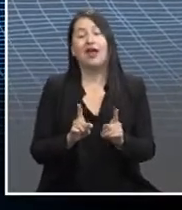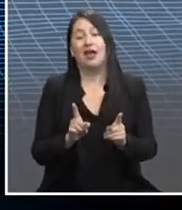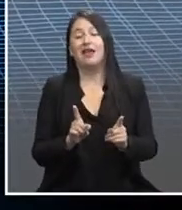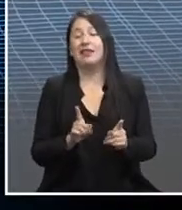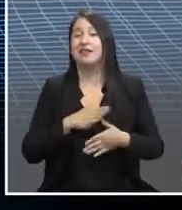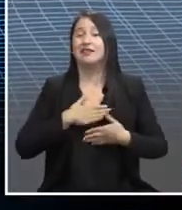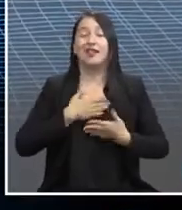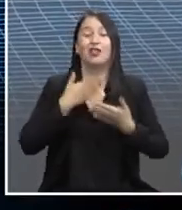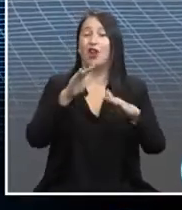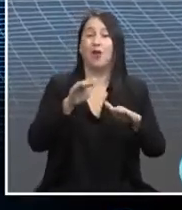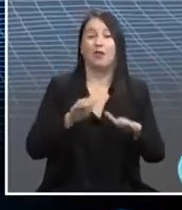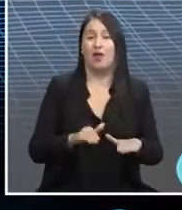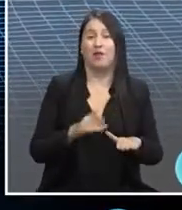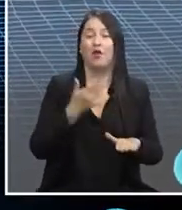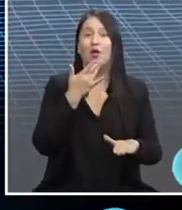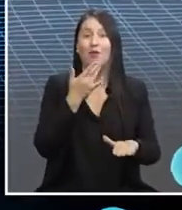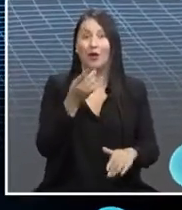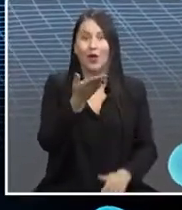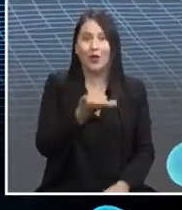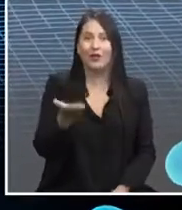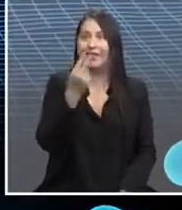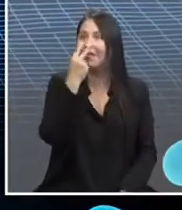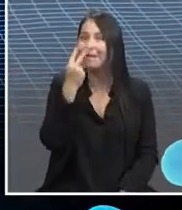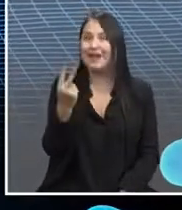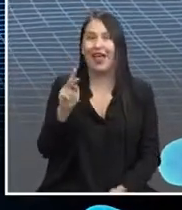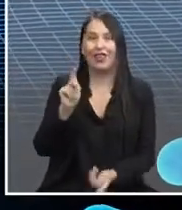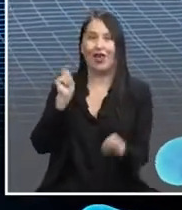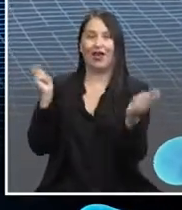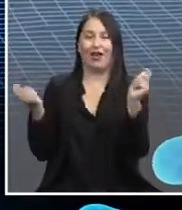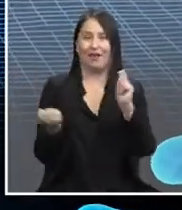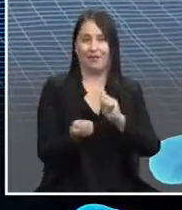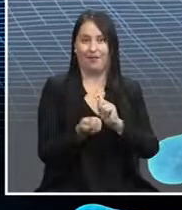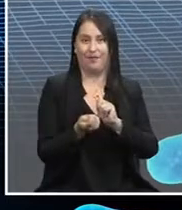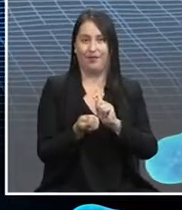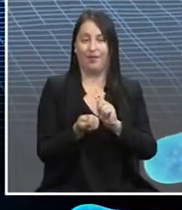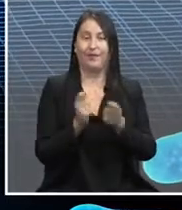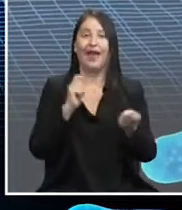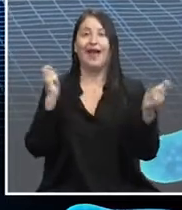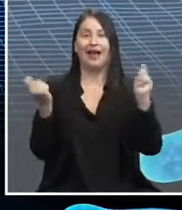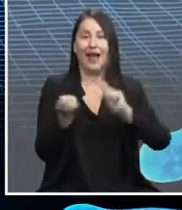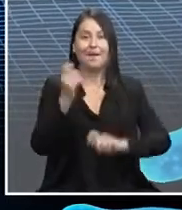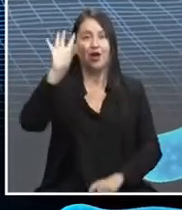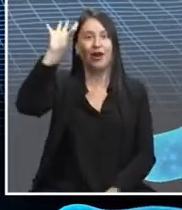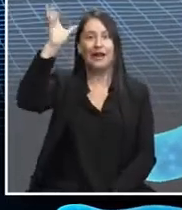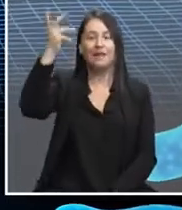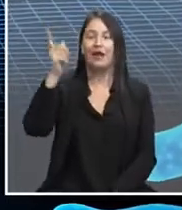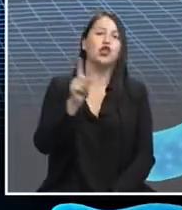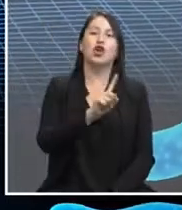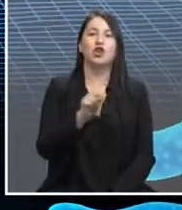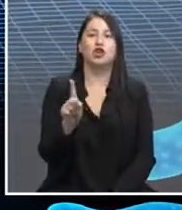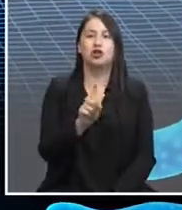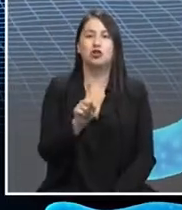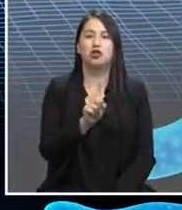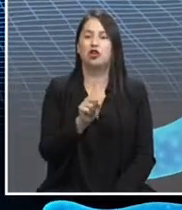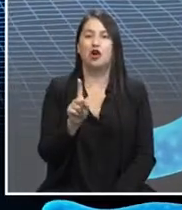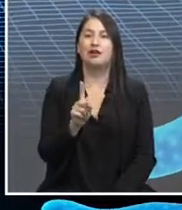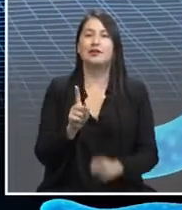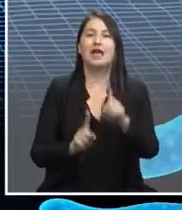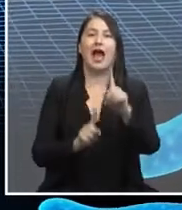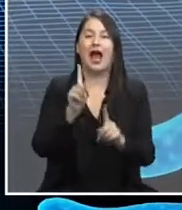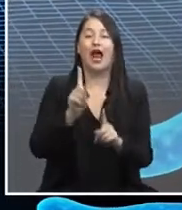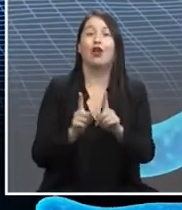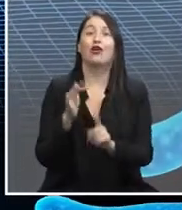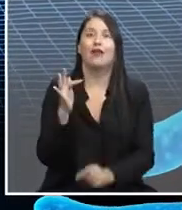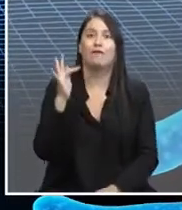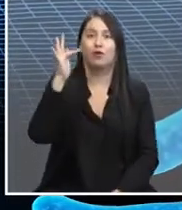is no longer an abstract eventuality far in the future, but one that we are seeing manifest right